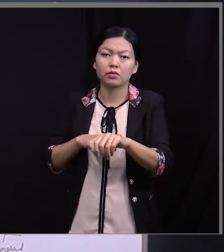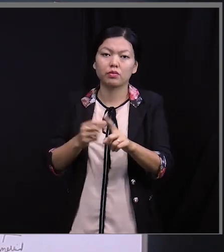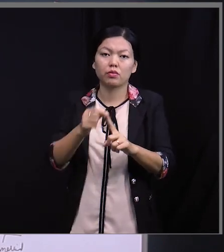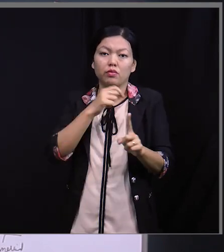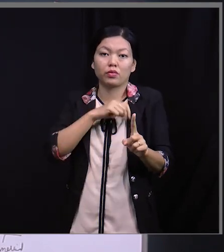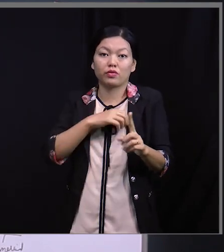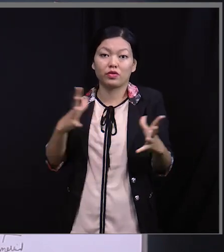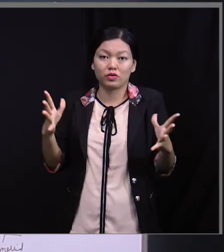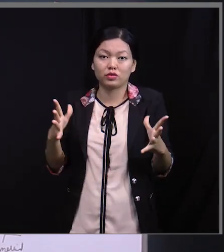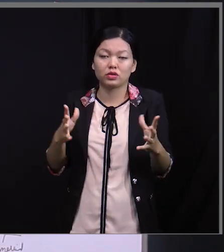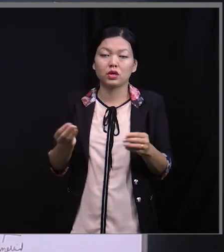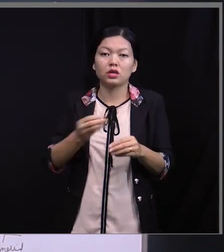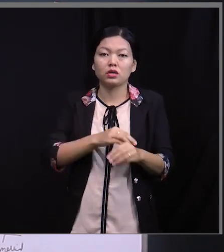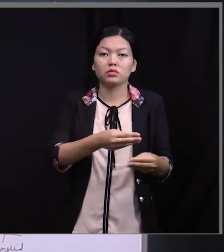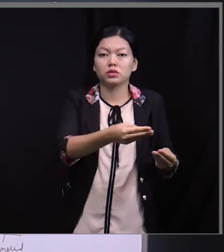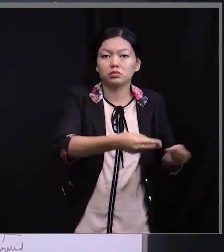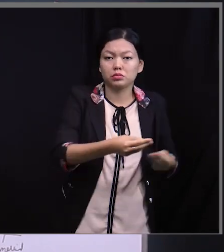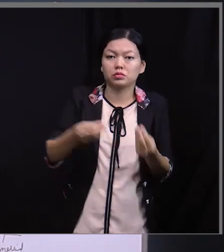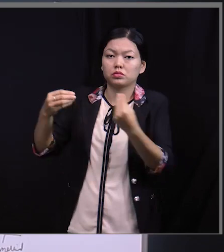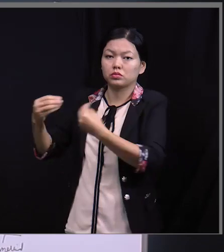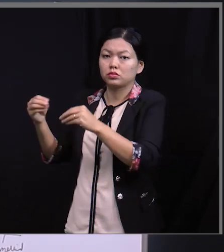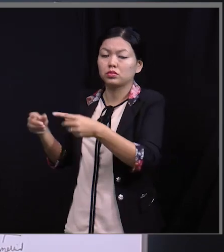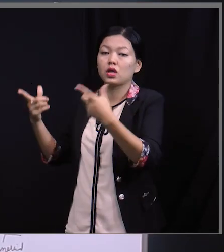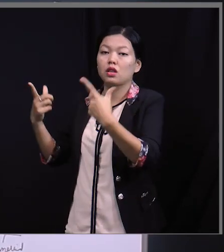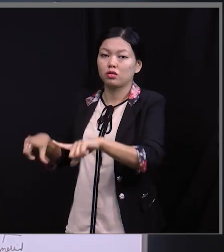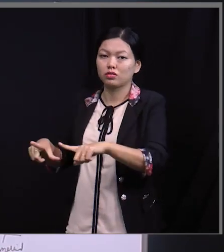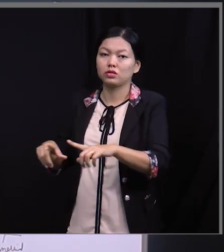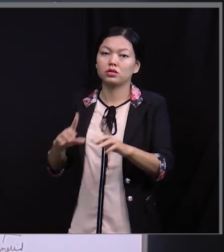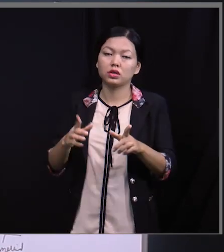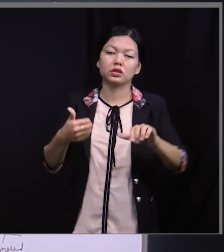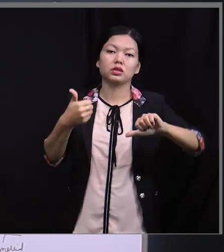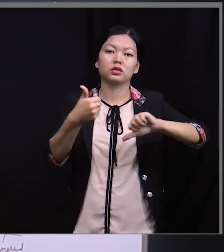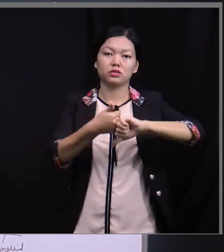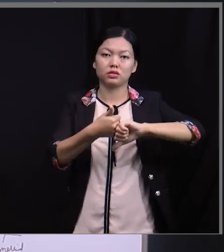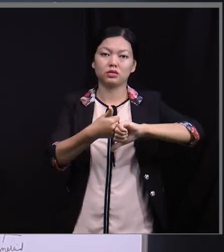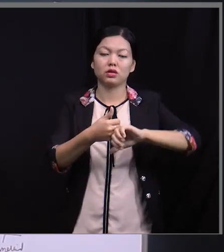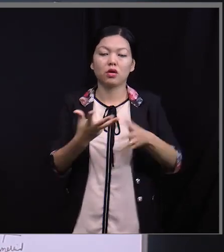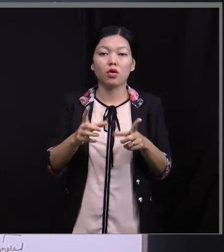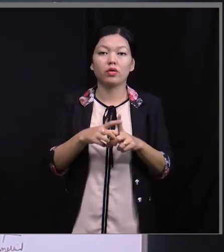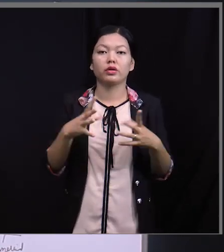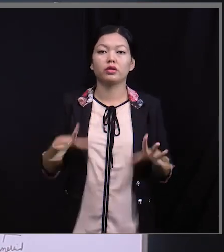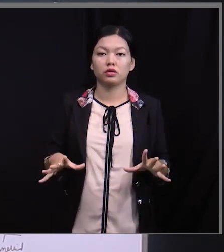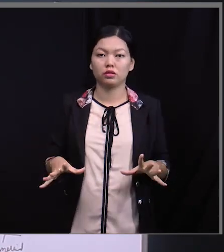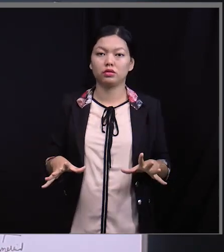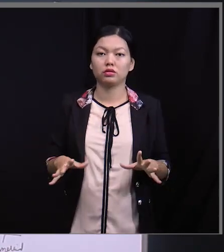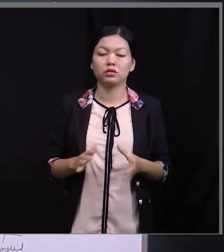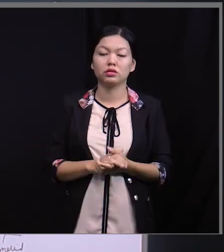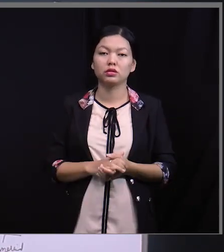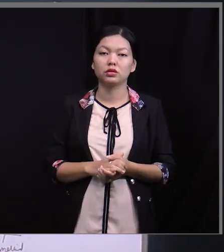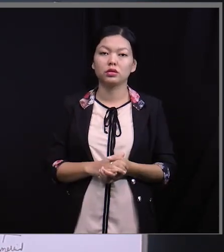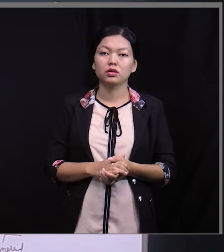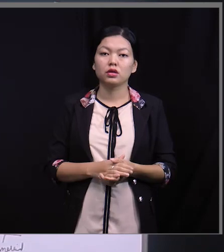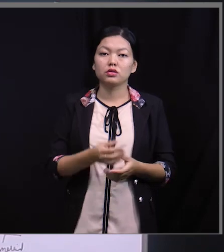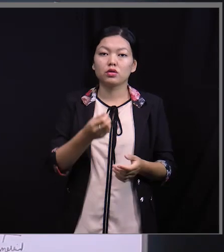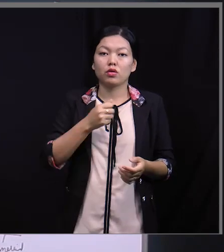of loss, or in simple terms, risk is danger. Okay, so risk bearing